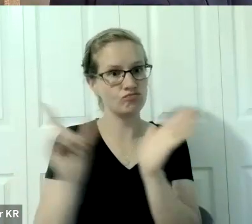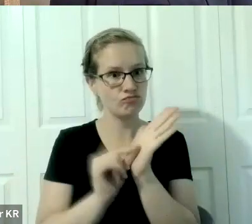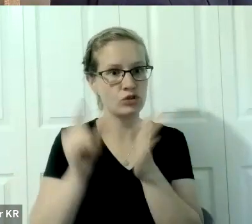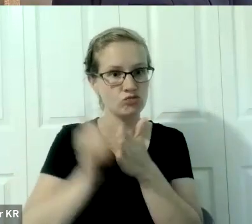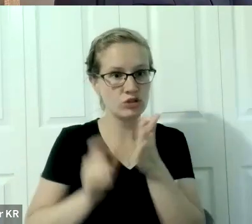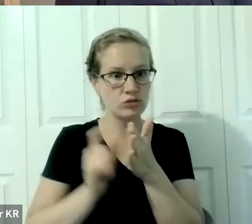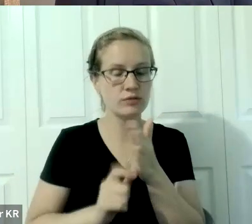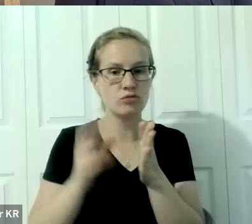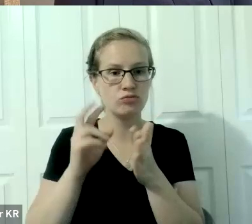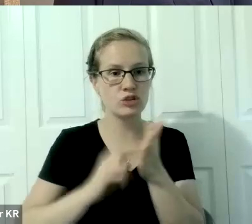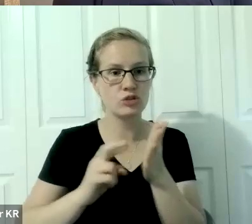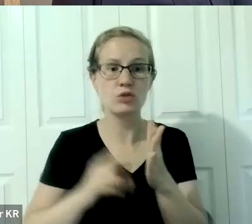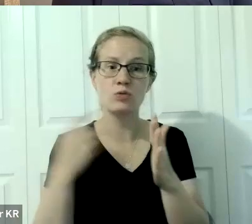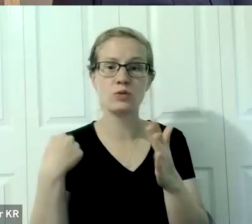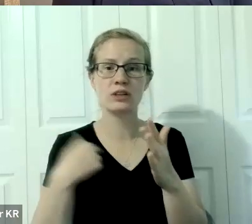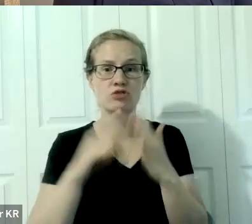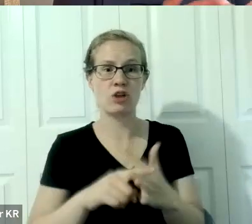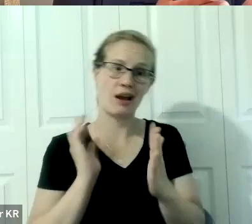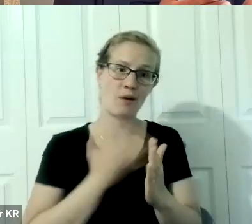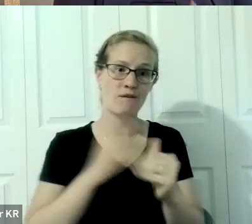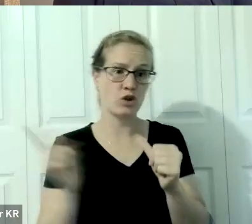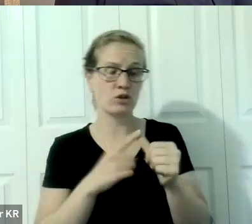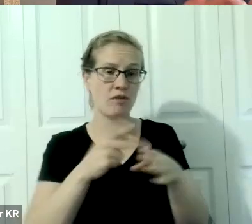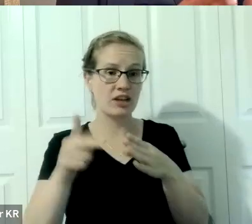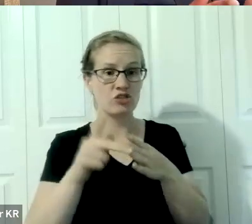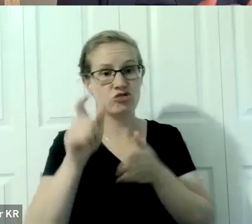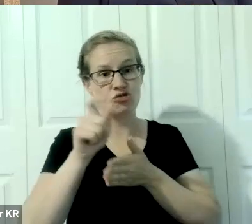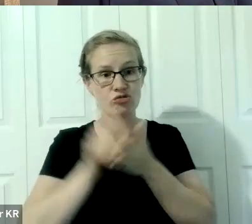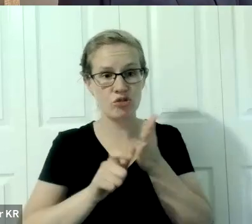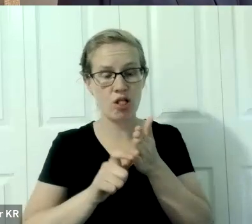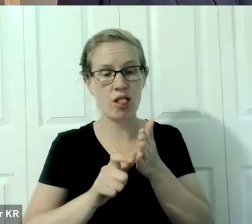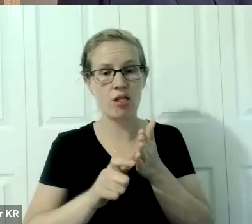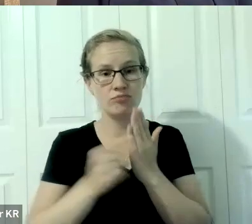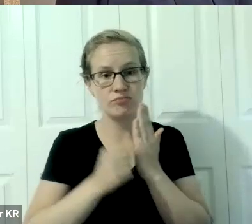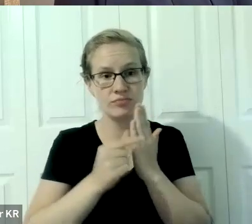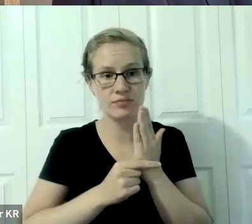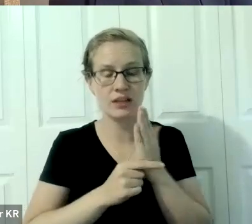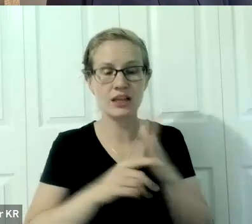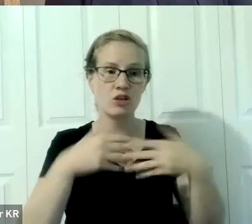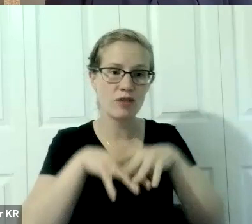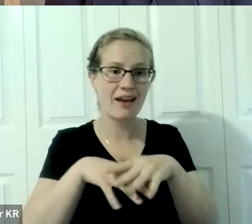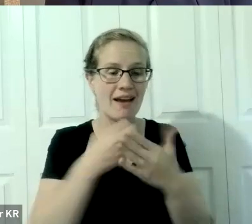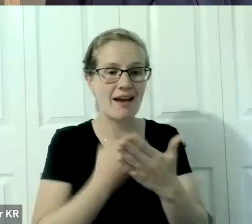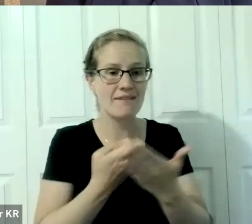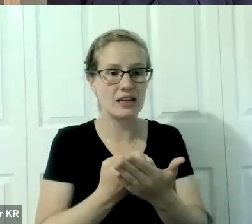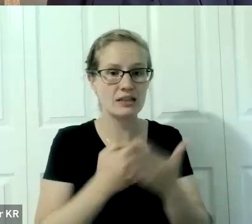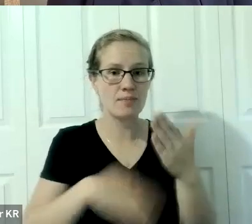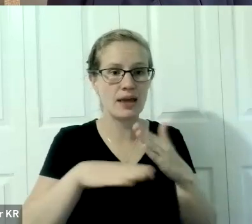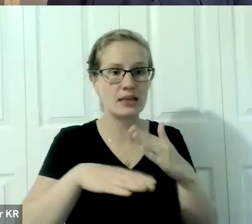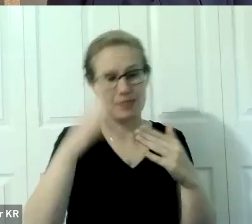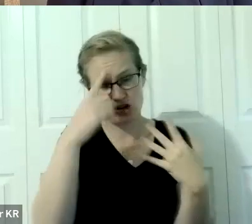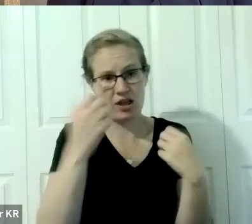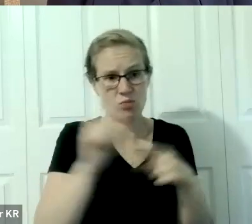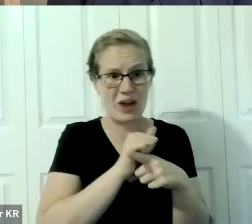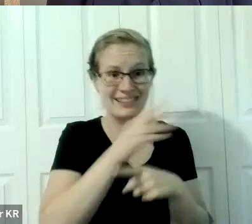so we launched our first professional journal integrating evidence-based mental health practice and faith.